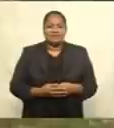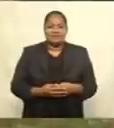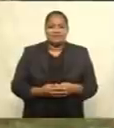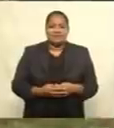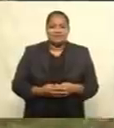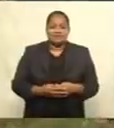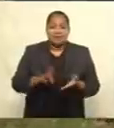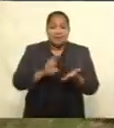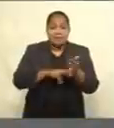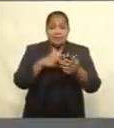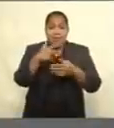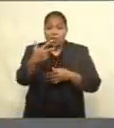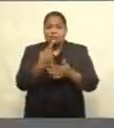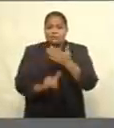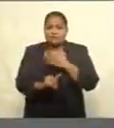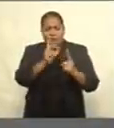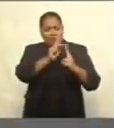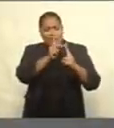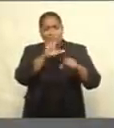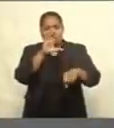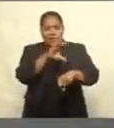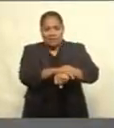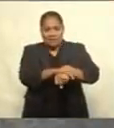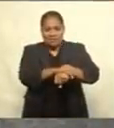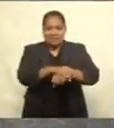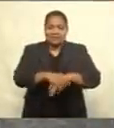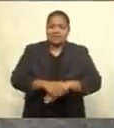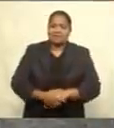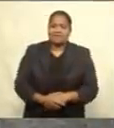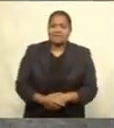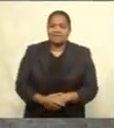And McCoy a priority for police.